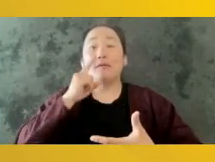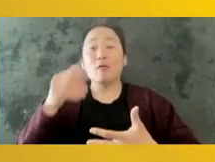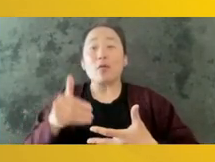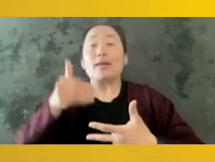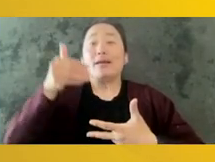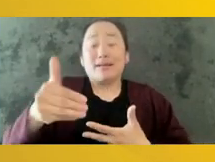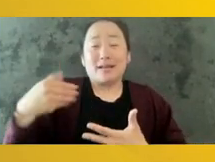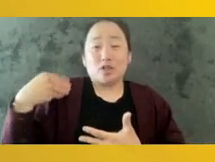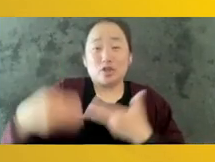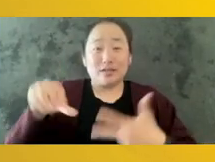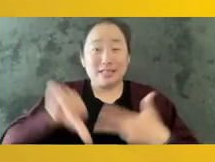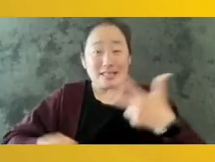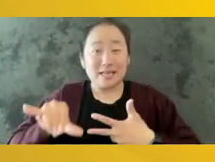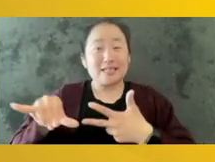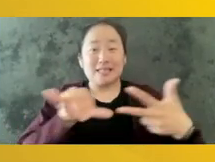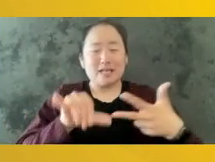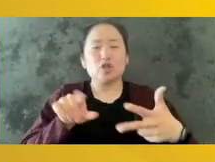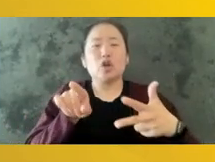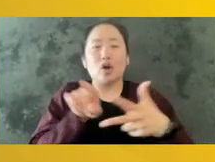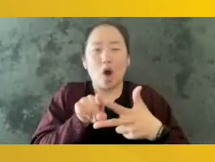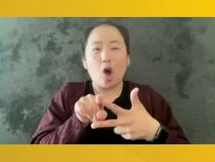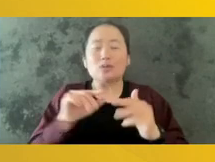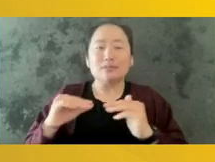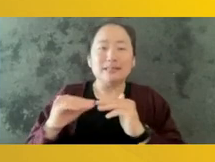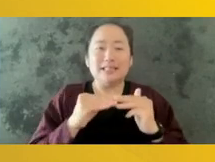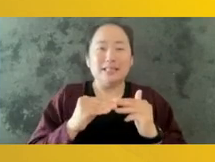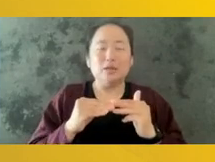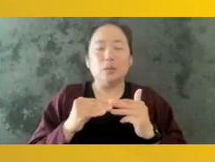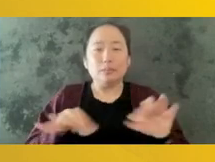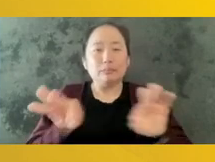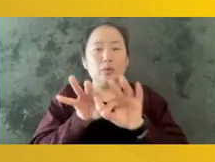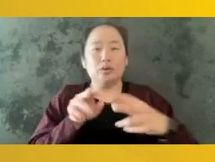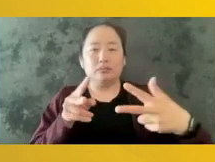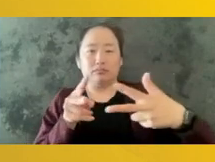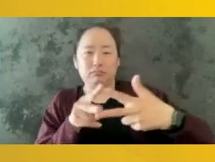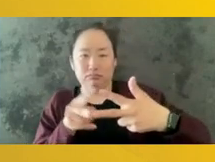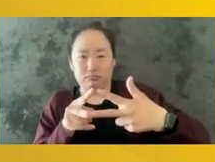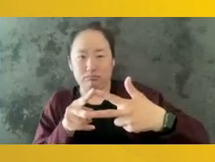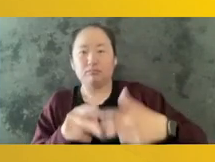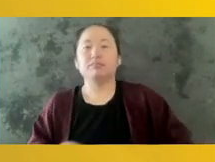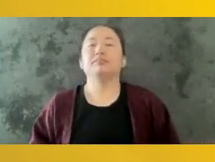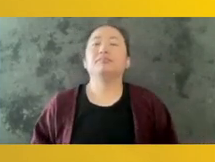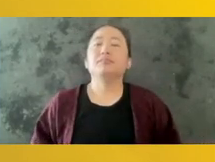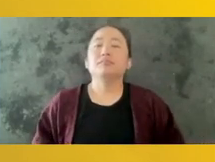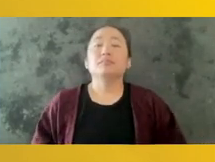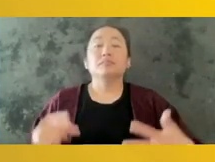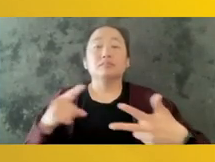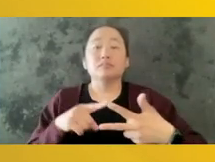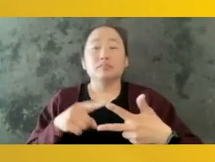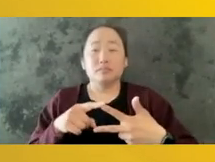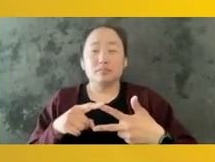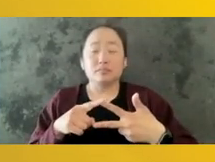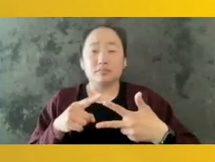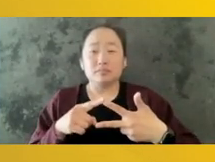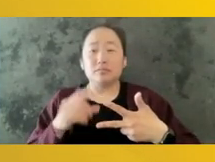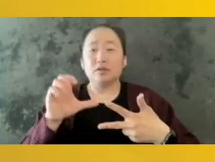cross-cutting concepts and science engineering practices. So cross-cutting concepts are